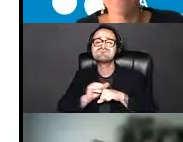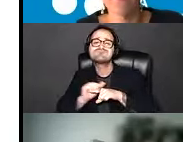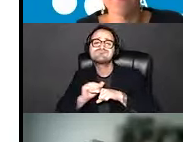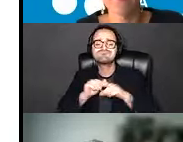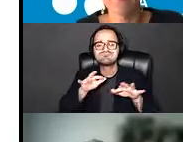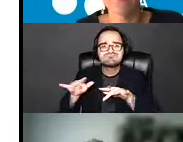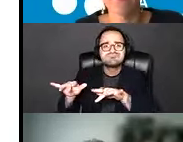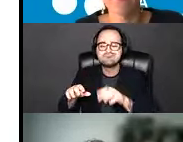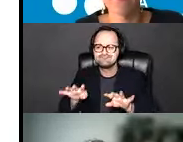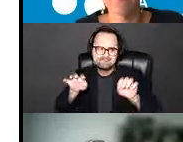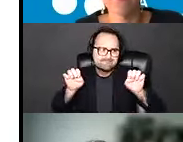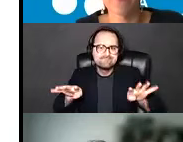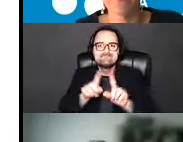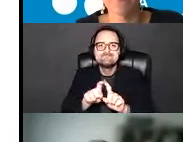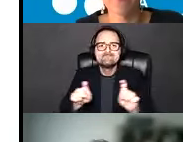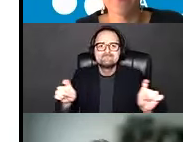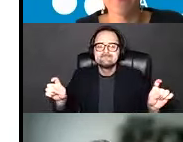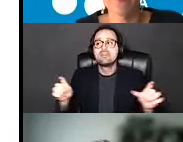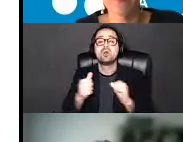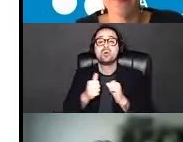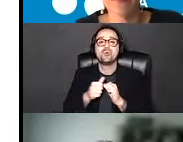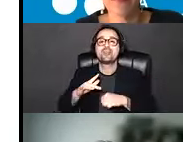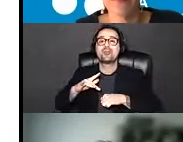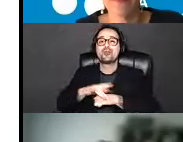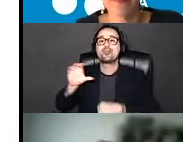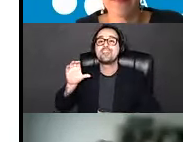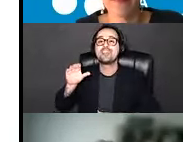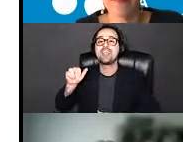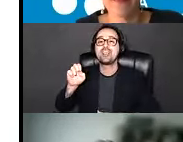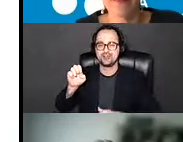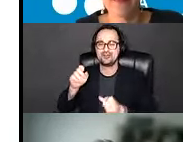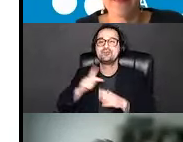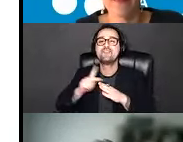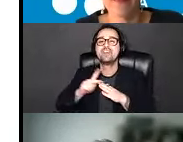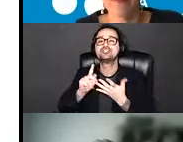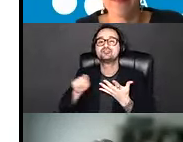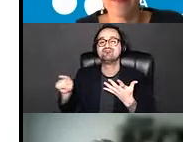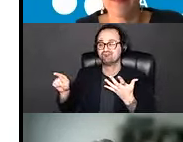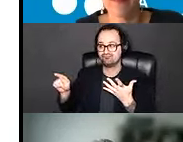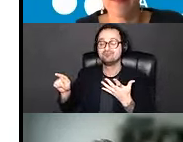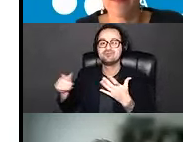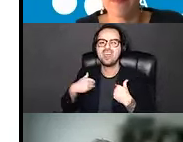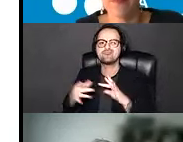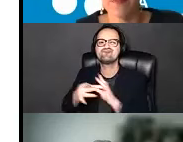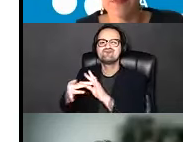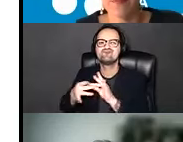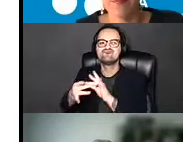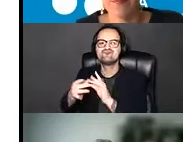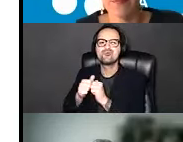she's doing with early care professionals who are in direct contact with families, so child care providers, infant mental